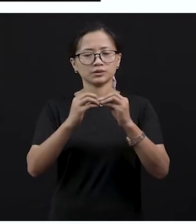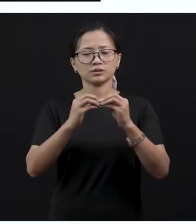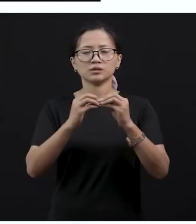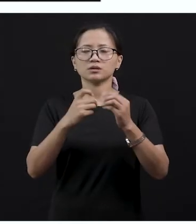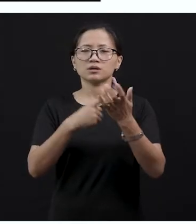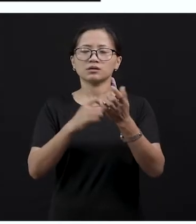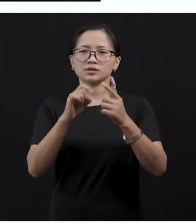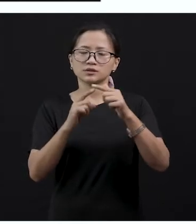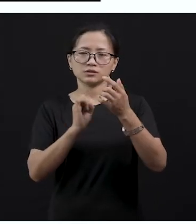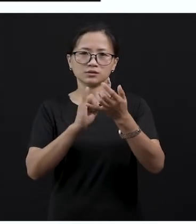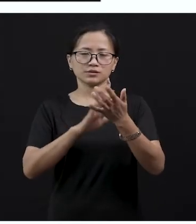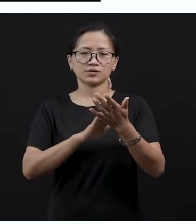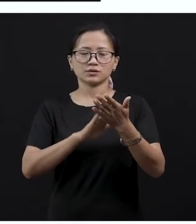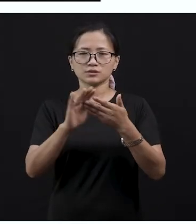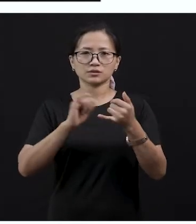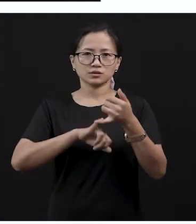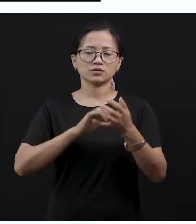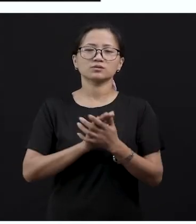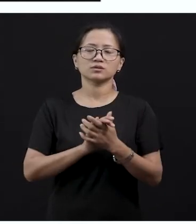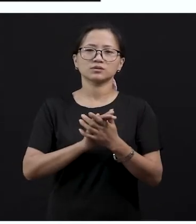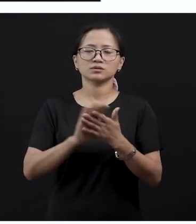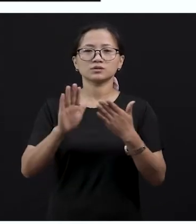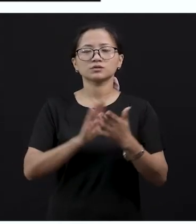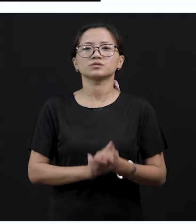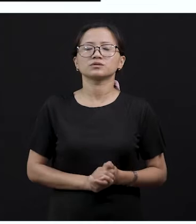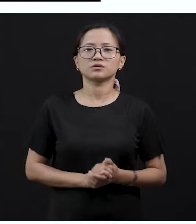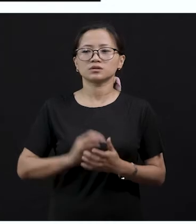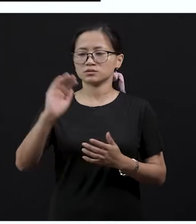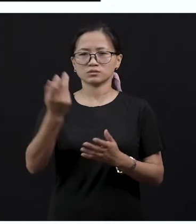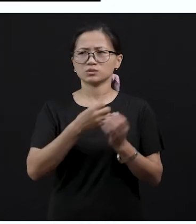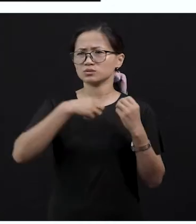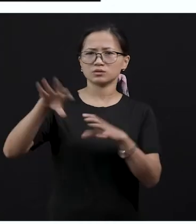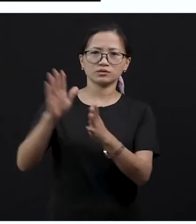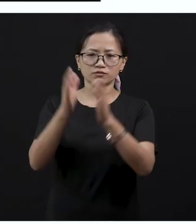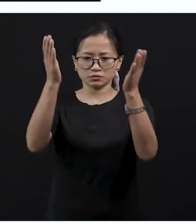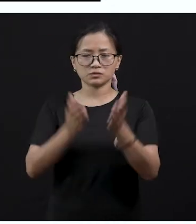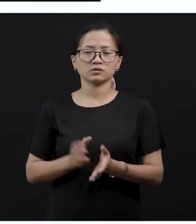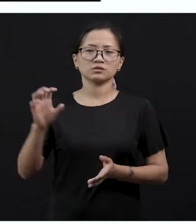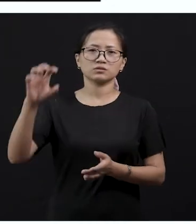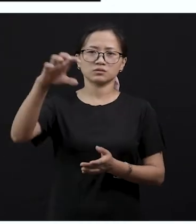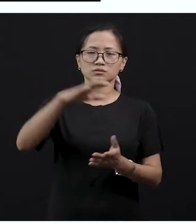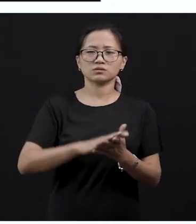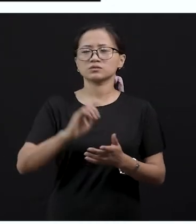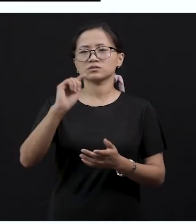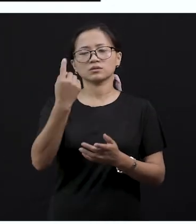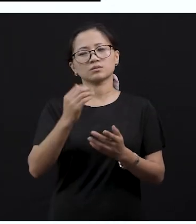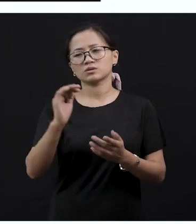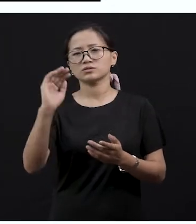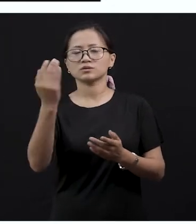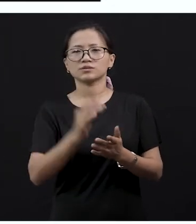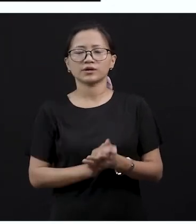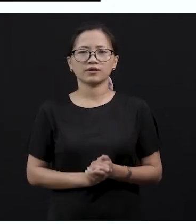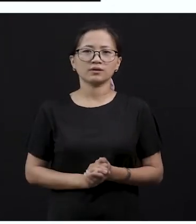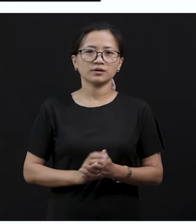wanted the British to go away from their country. But for some, they have taken advantage of this British